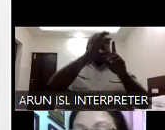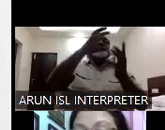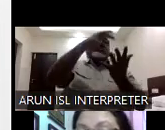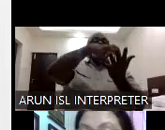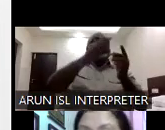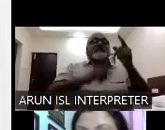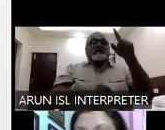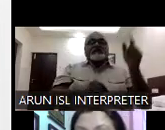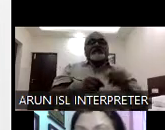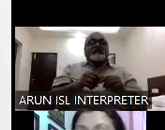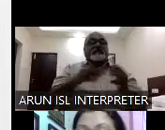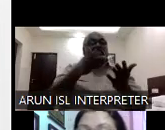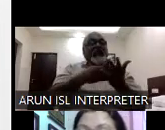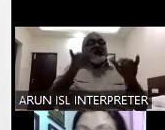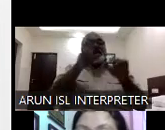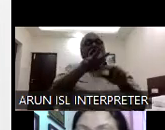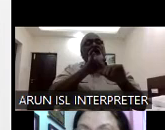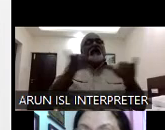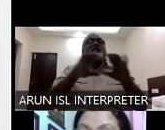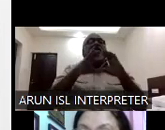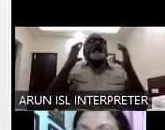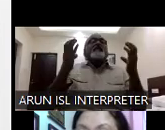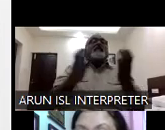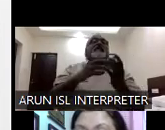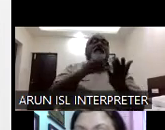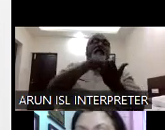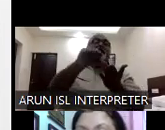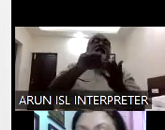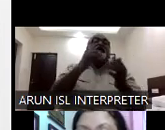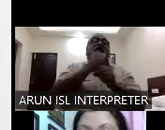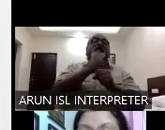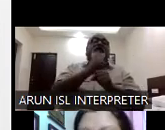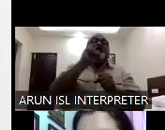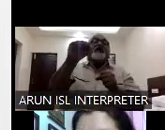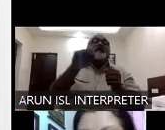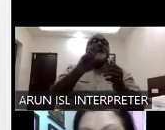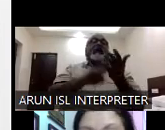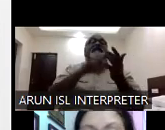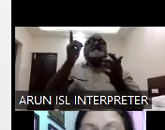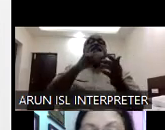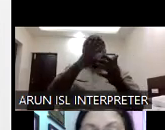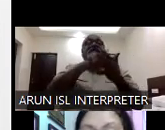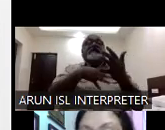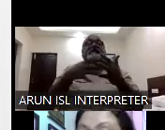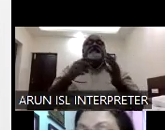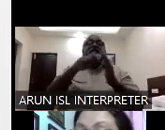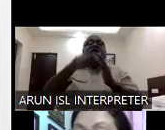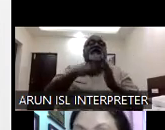in terms of implementing the government and the national, implementing the